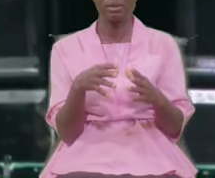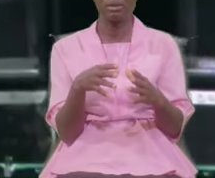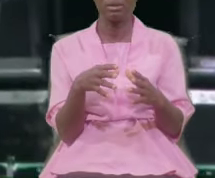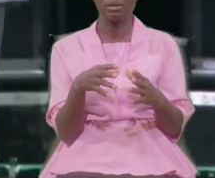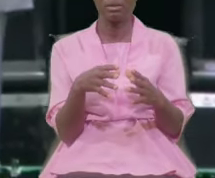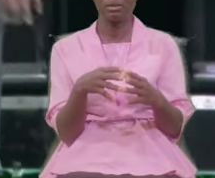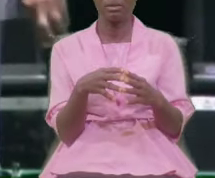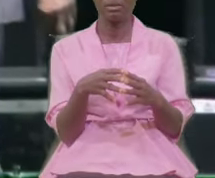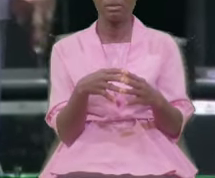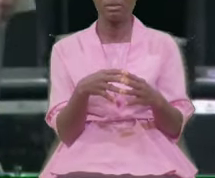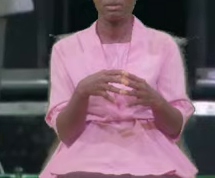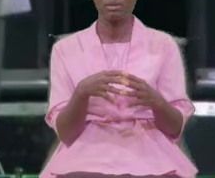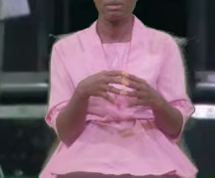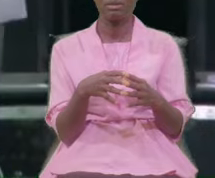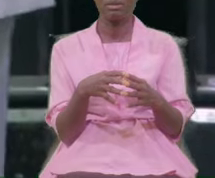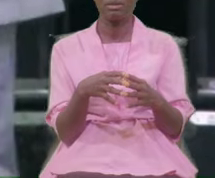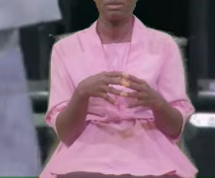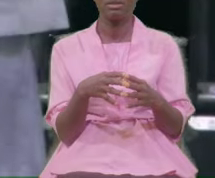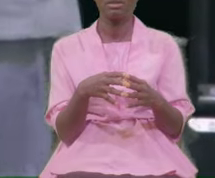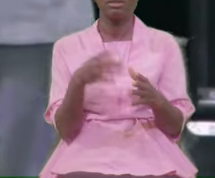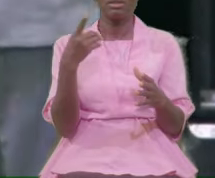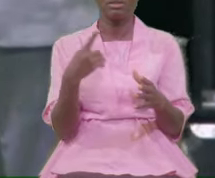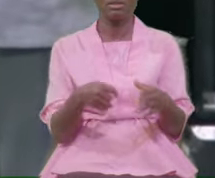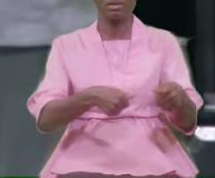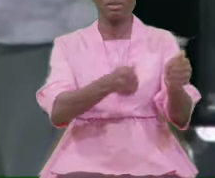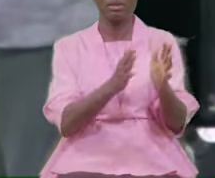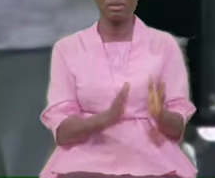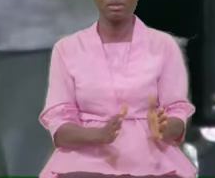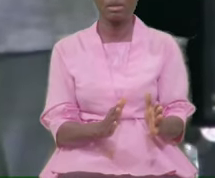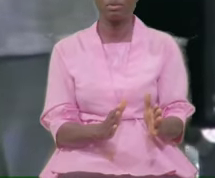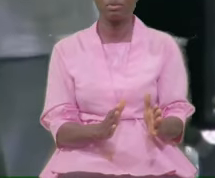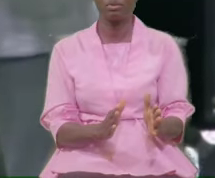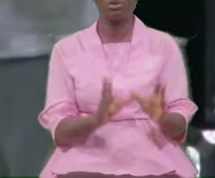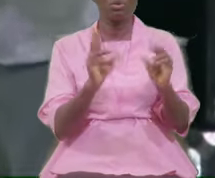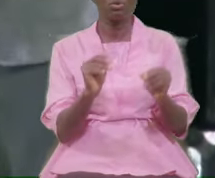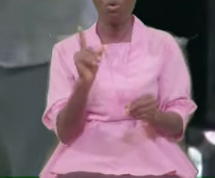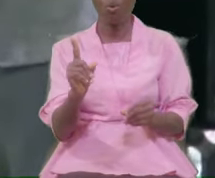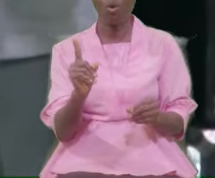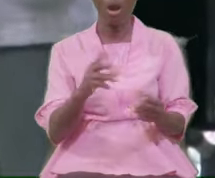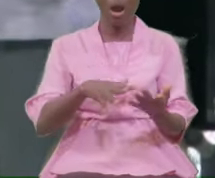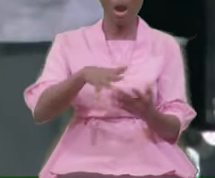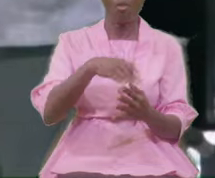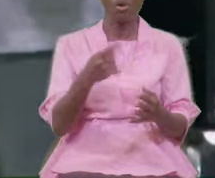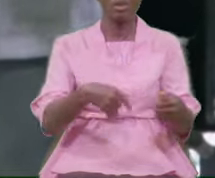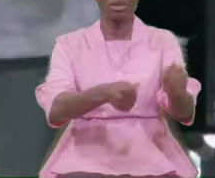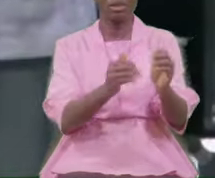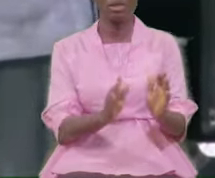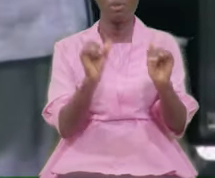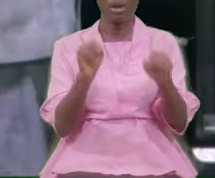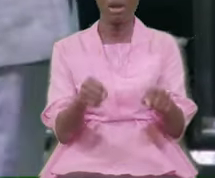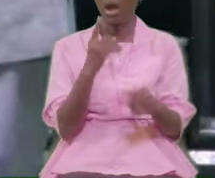disci answer the pang you may not be able to answer